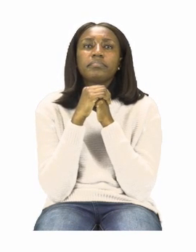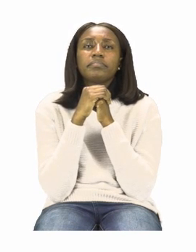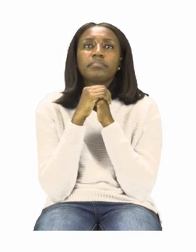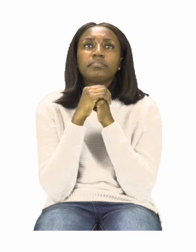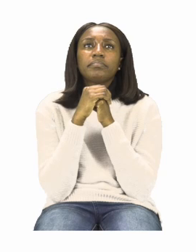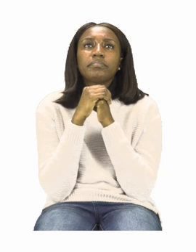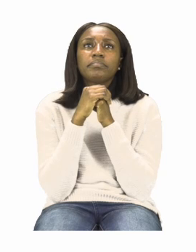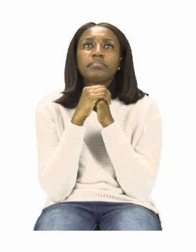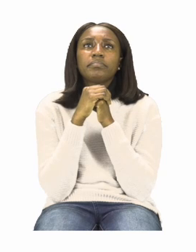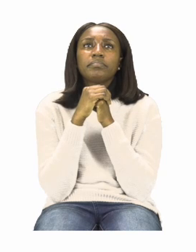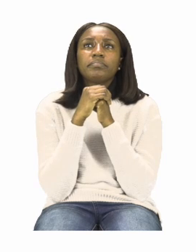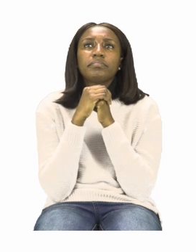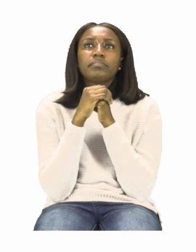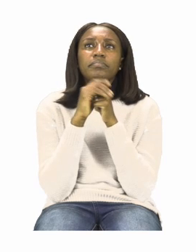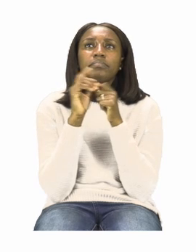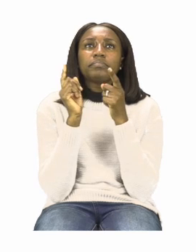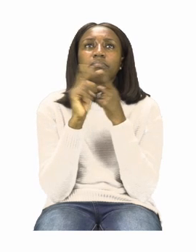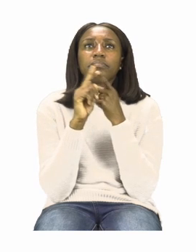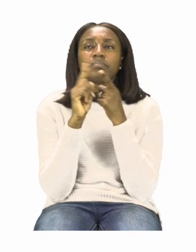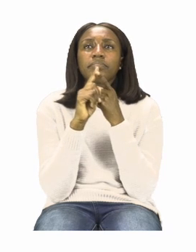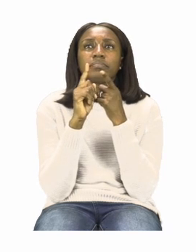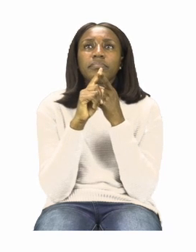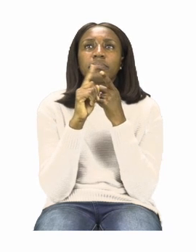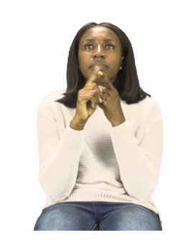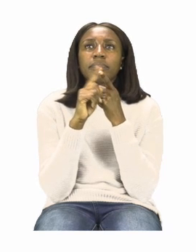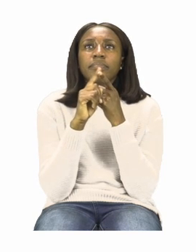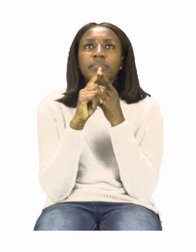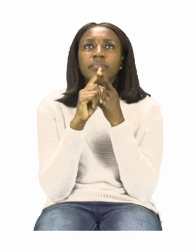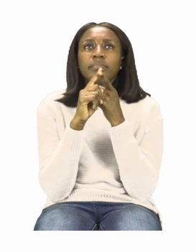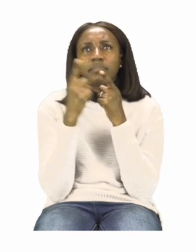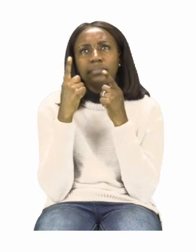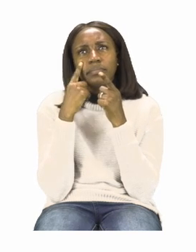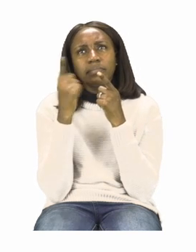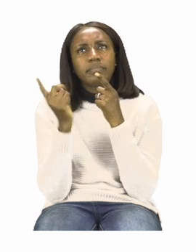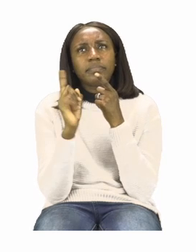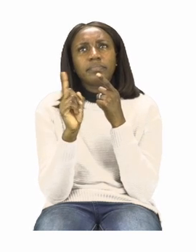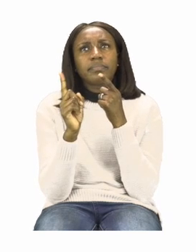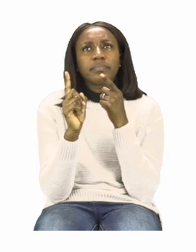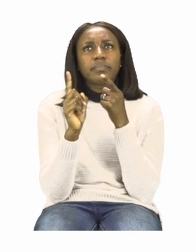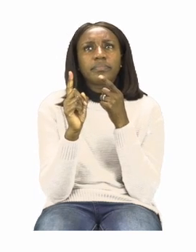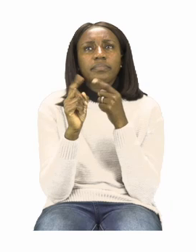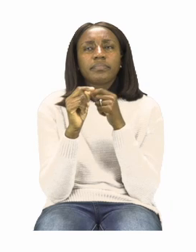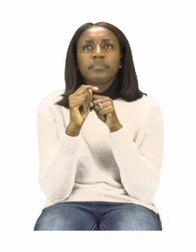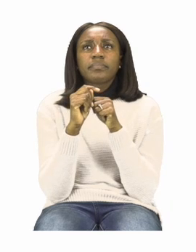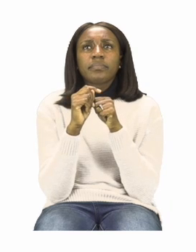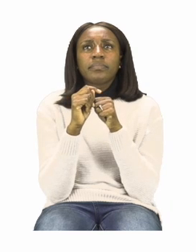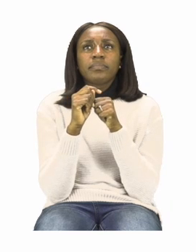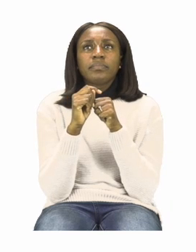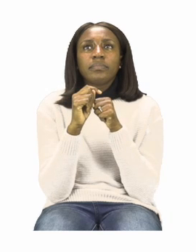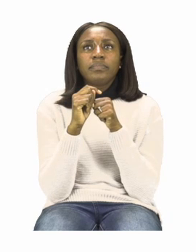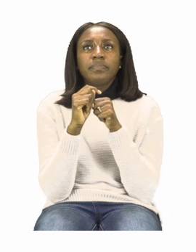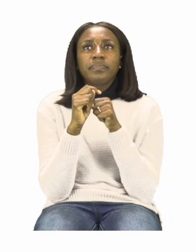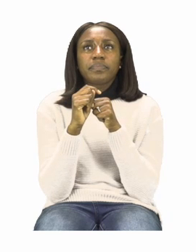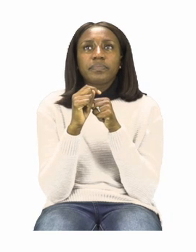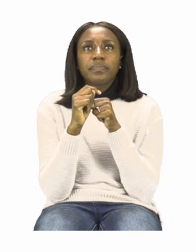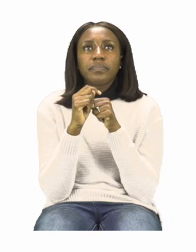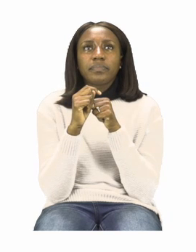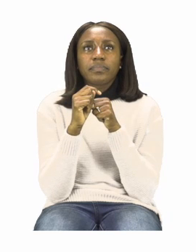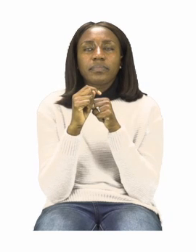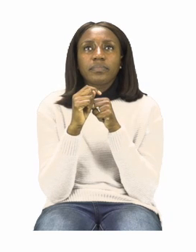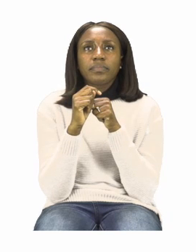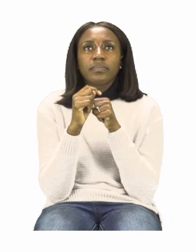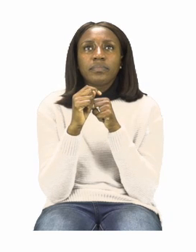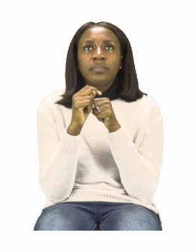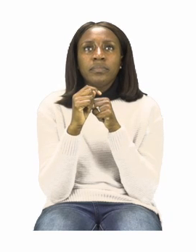Let's start with the first picture. What do you see in the first picture?